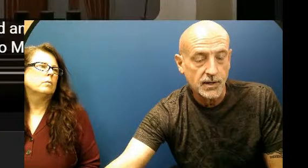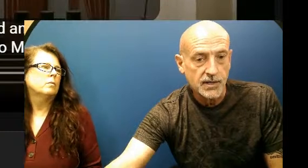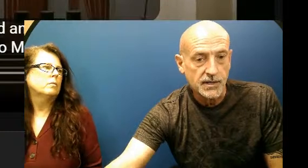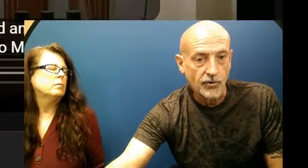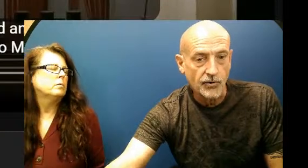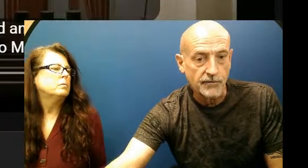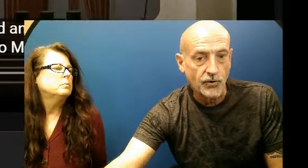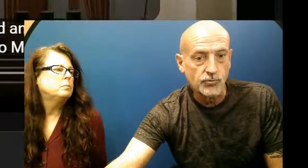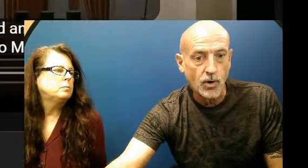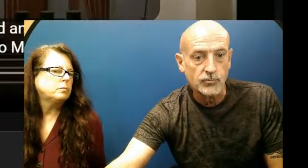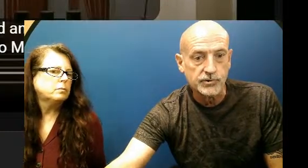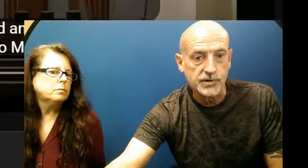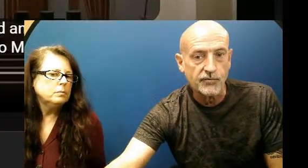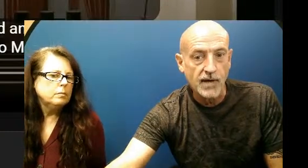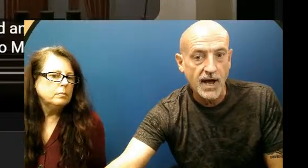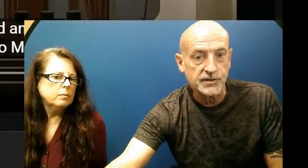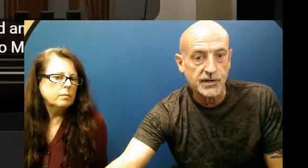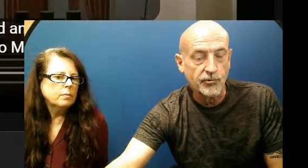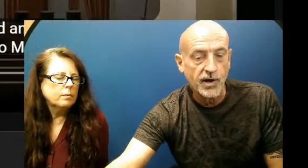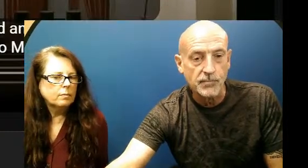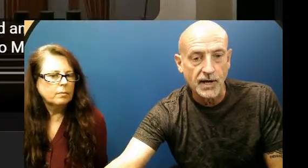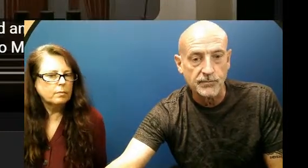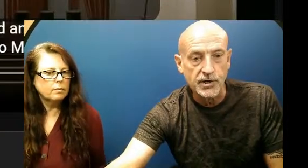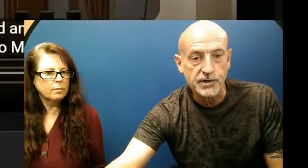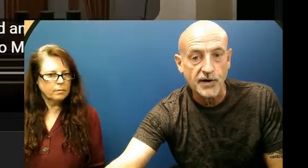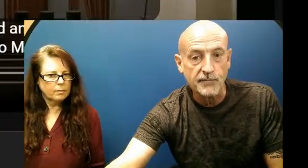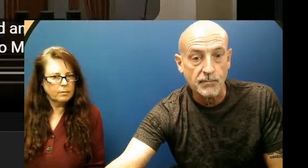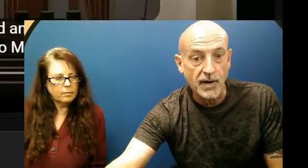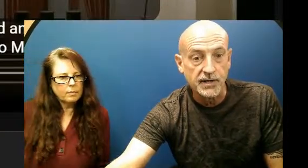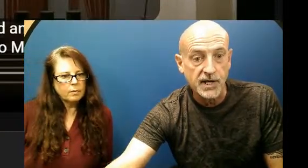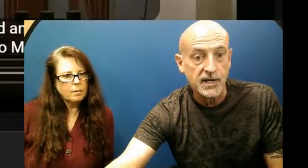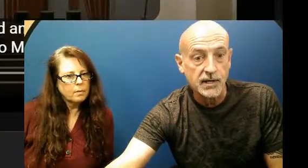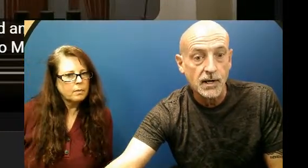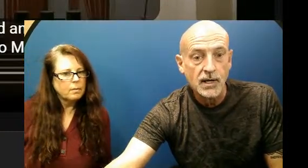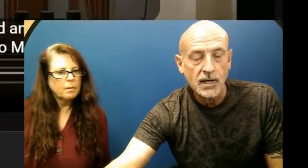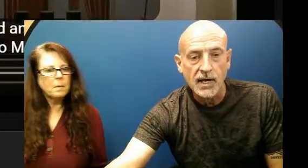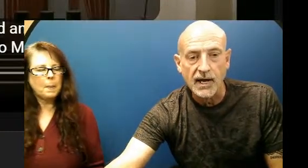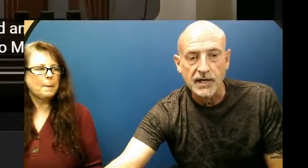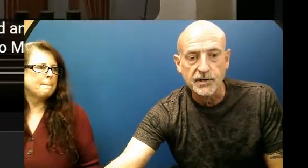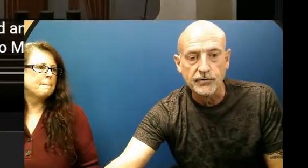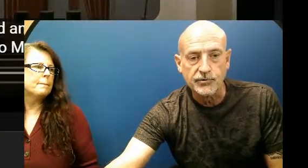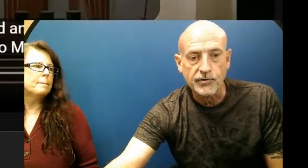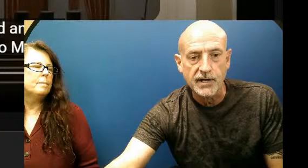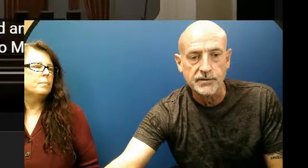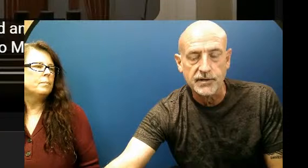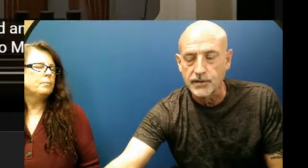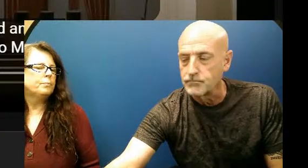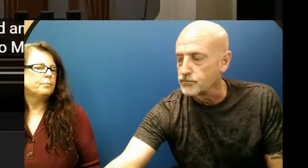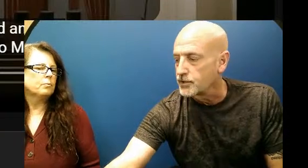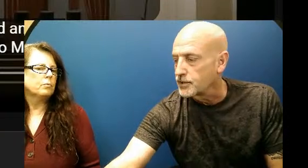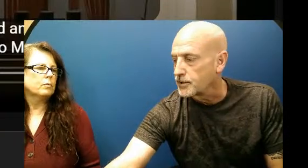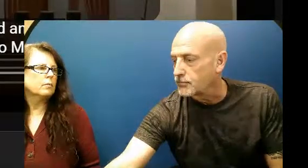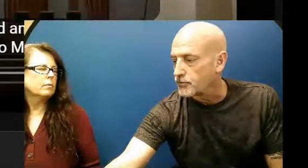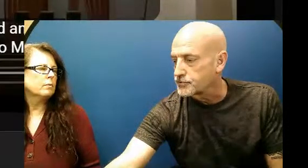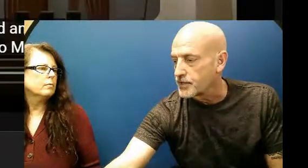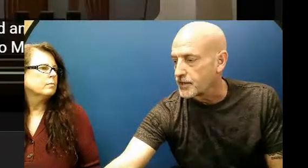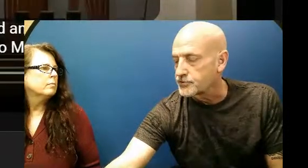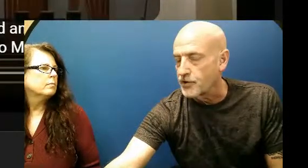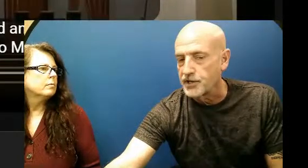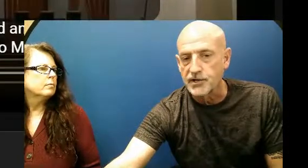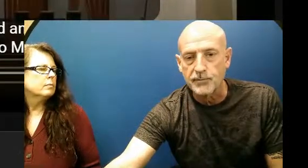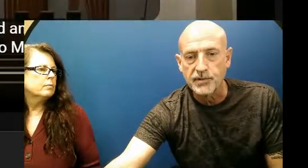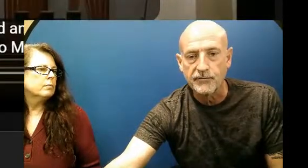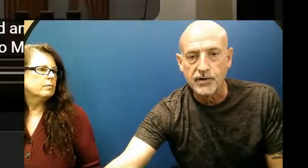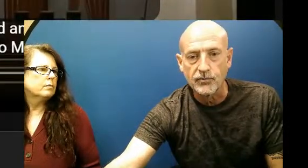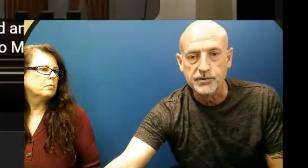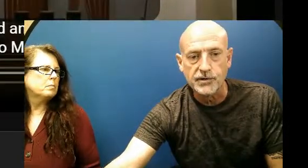concept. The first one was ever actually created by the British government, by the king. And it was created what was that? A